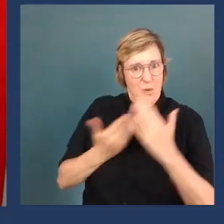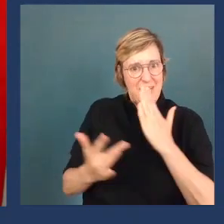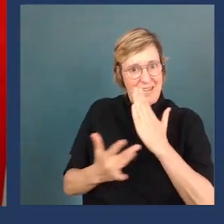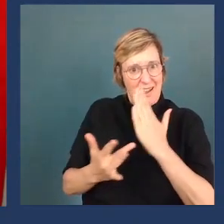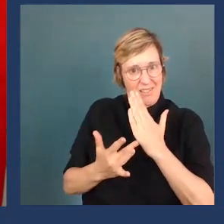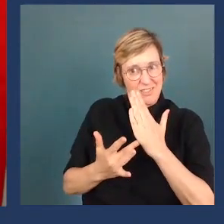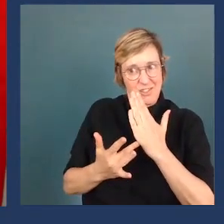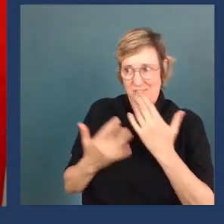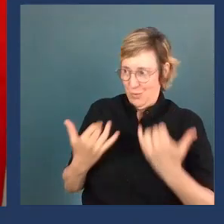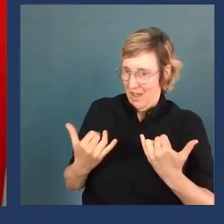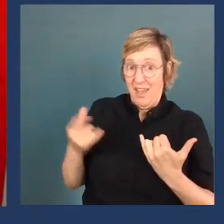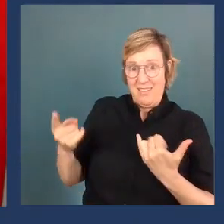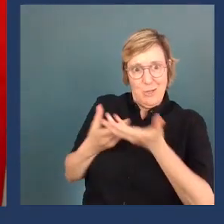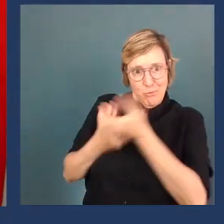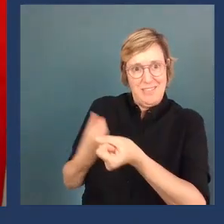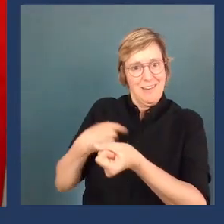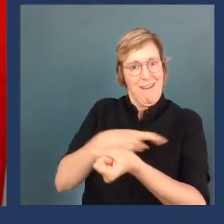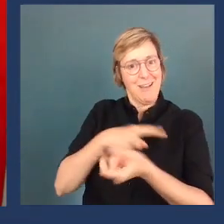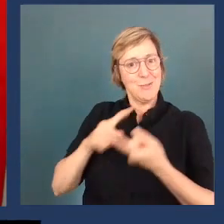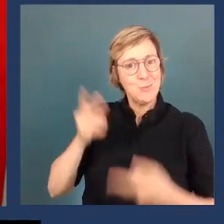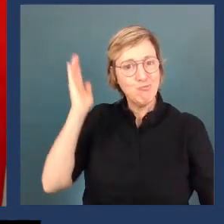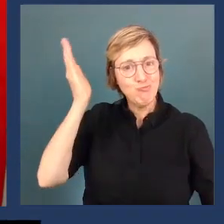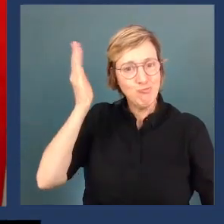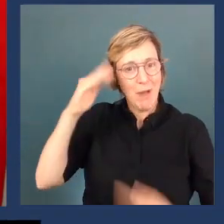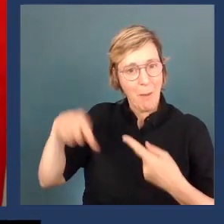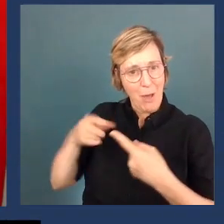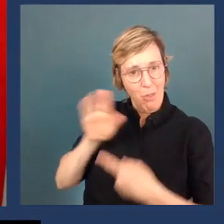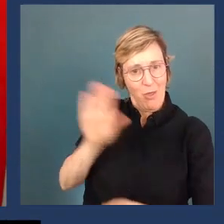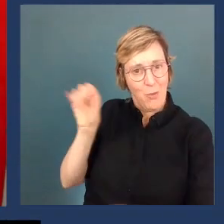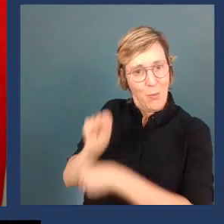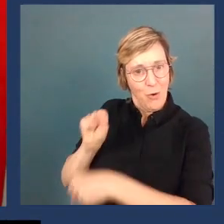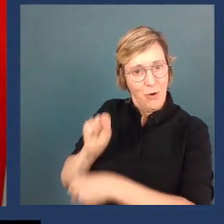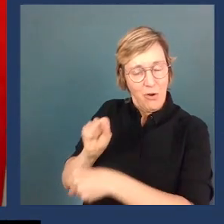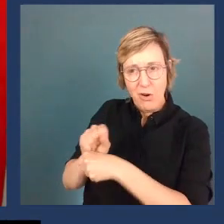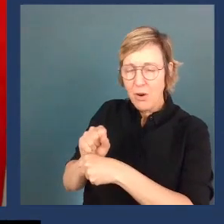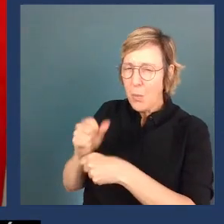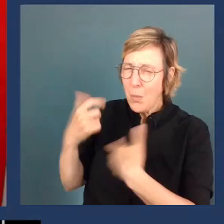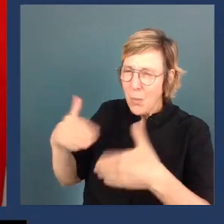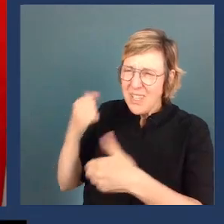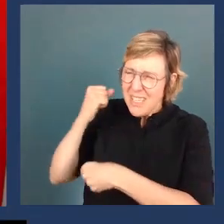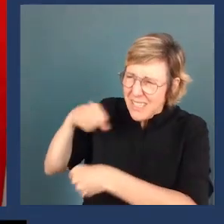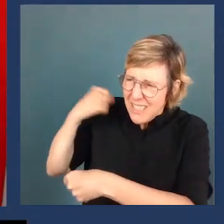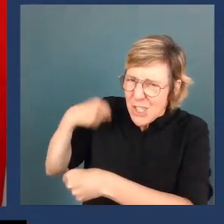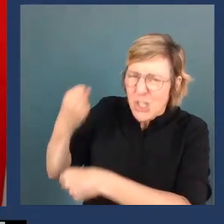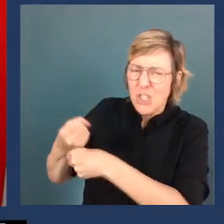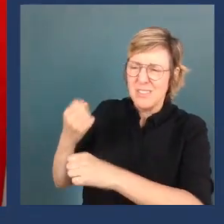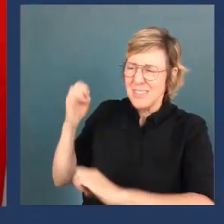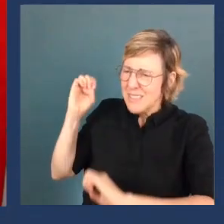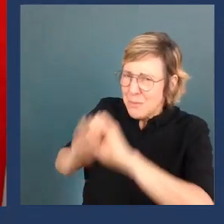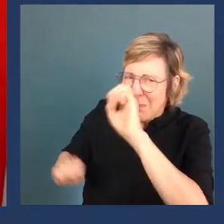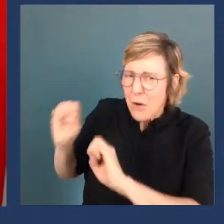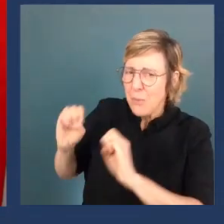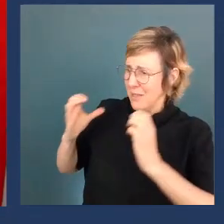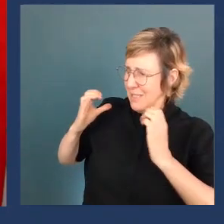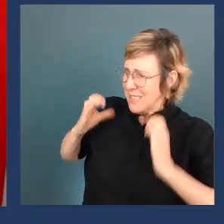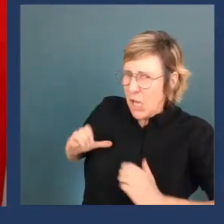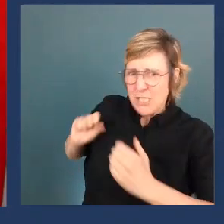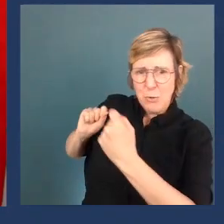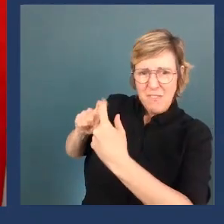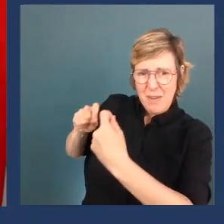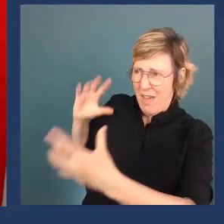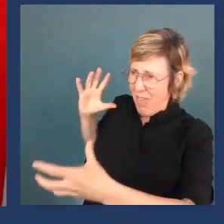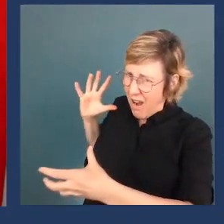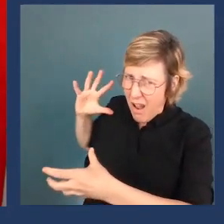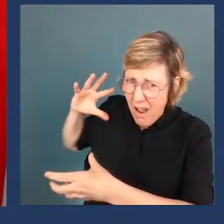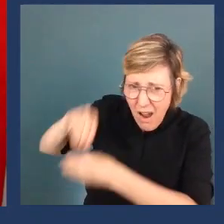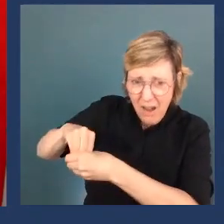to represent the work. There are many years of ideas, experiments, and customer feedback in these projects. We